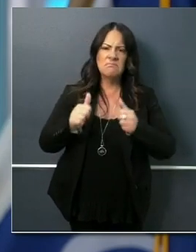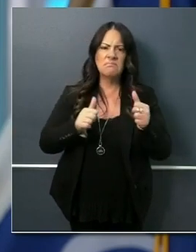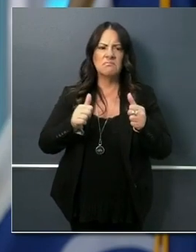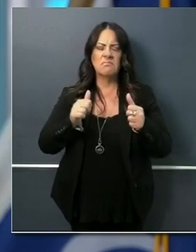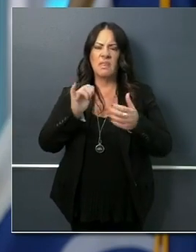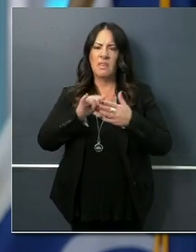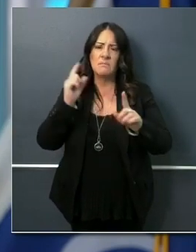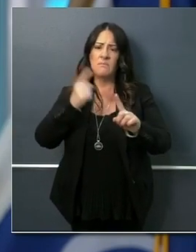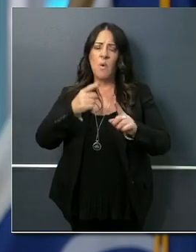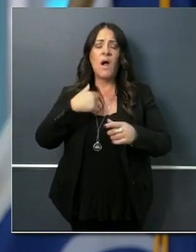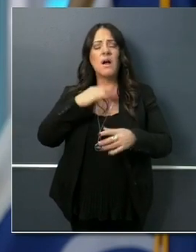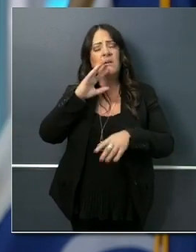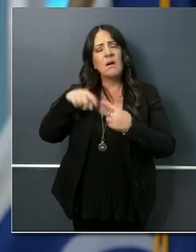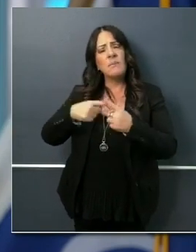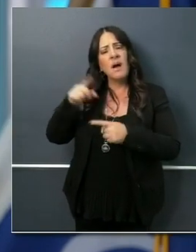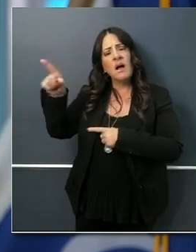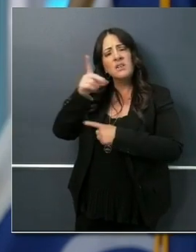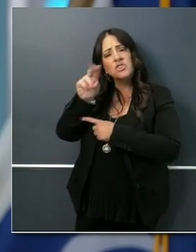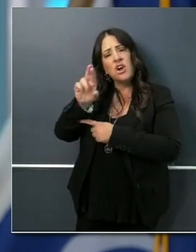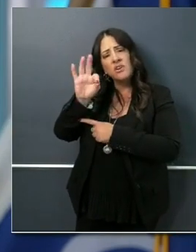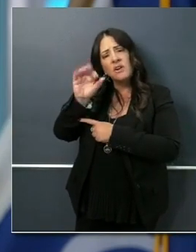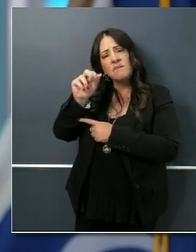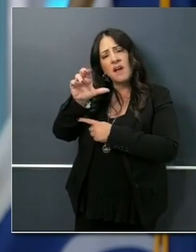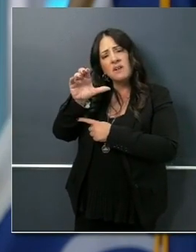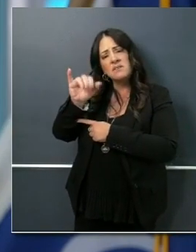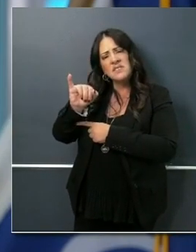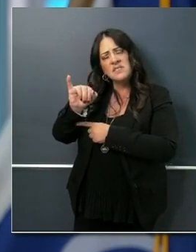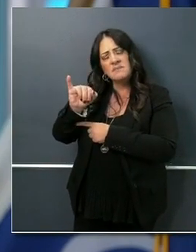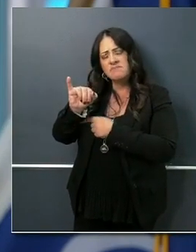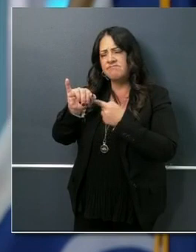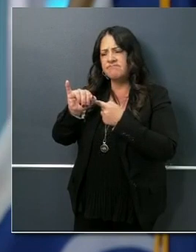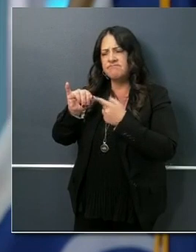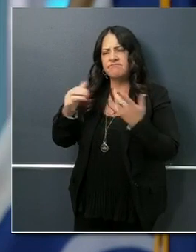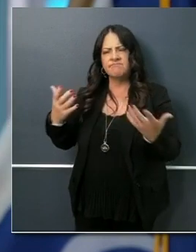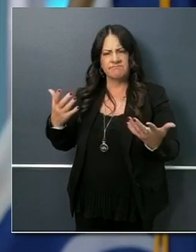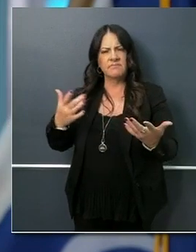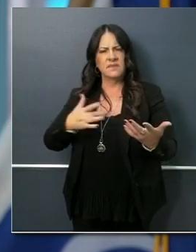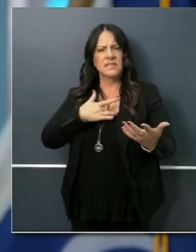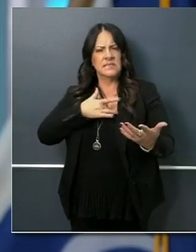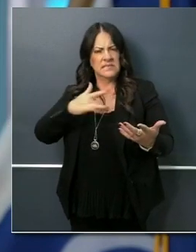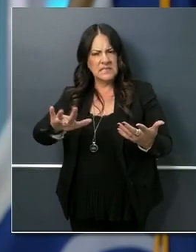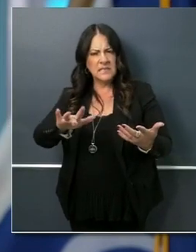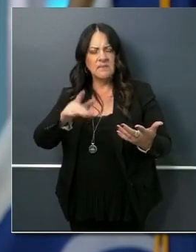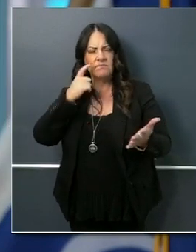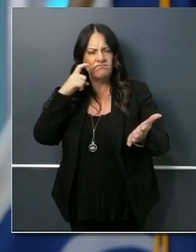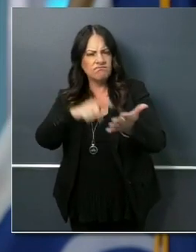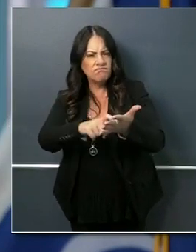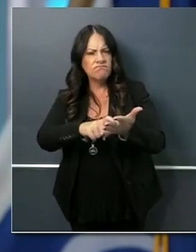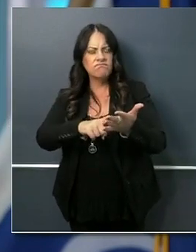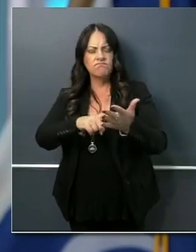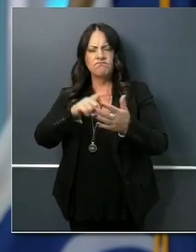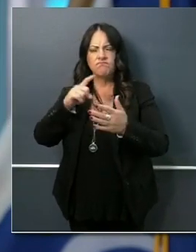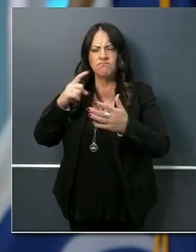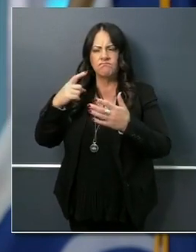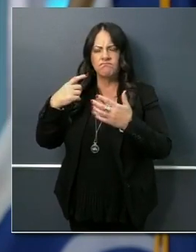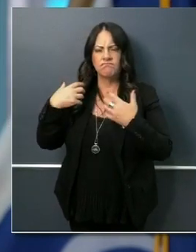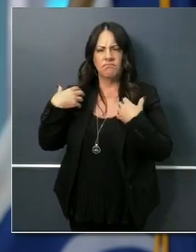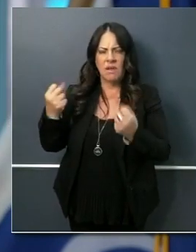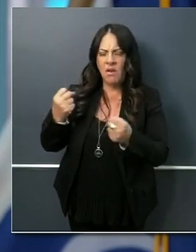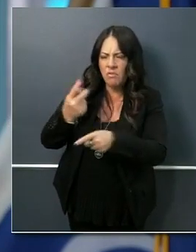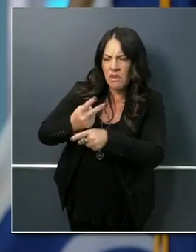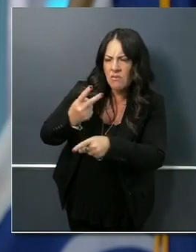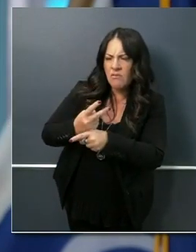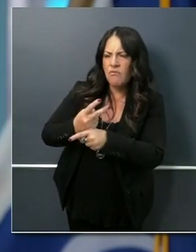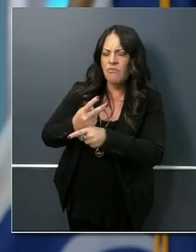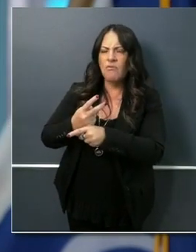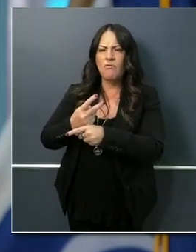about Dr. Fauci. There's an acuity, a sensitivity, and recognition around health care and healthcare crises